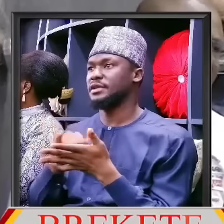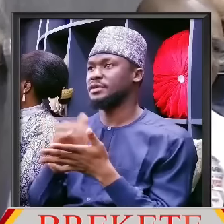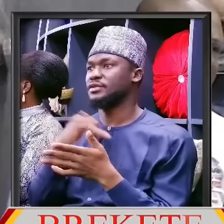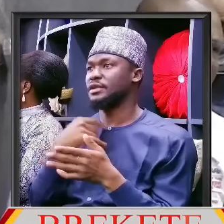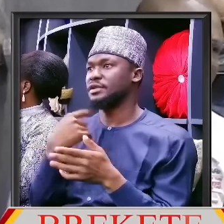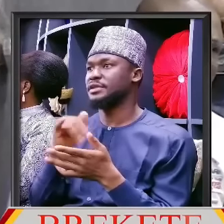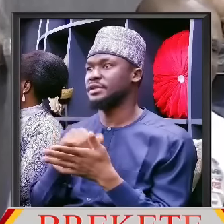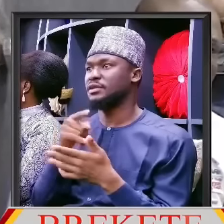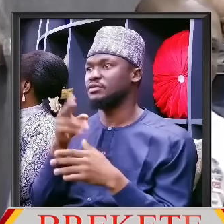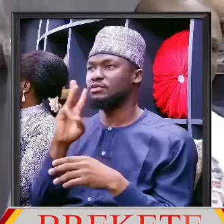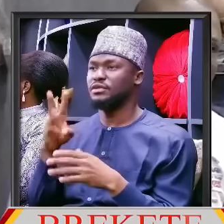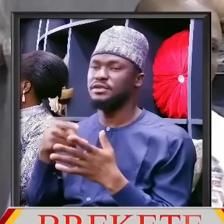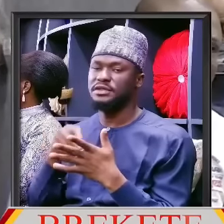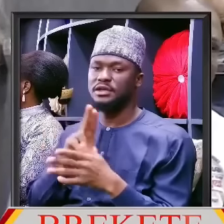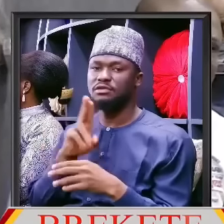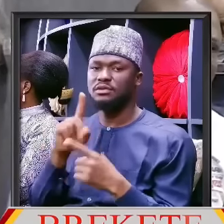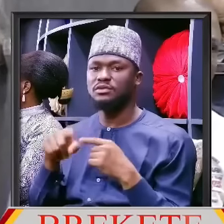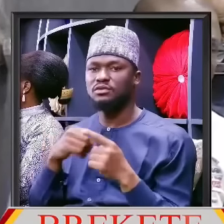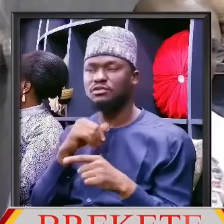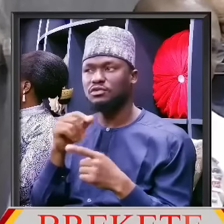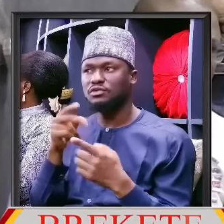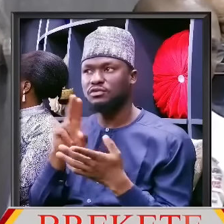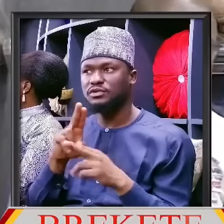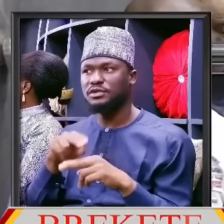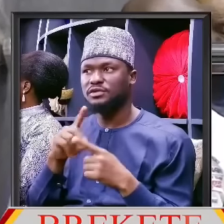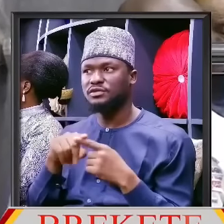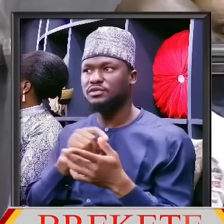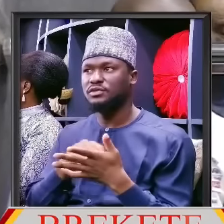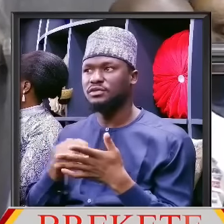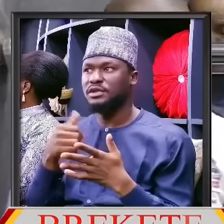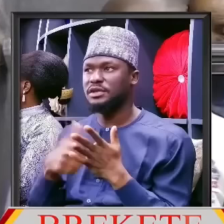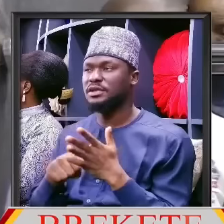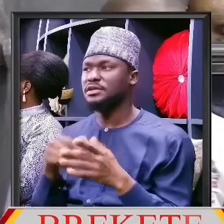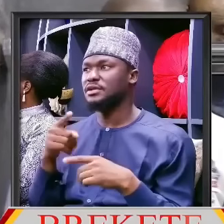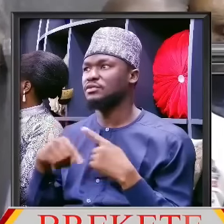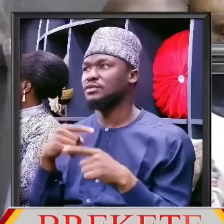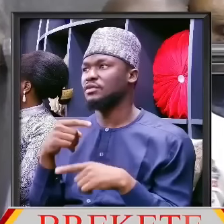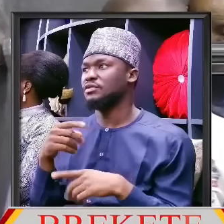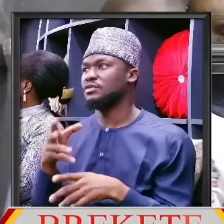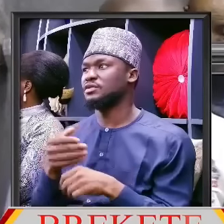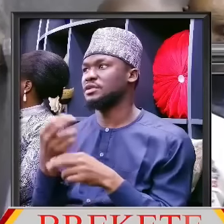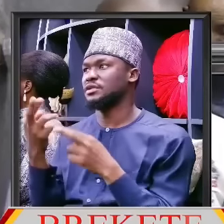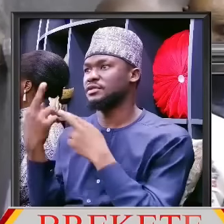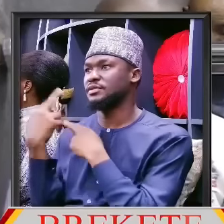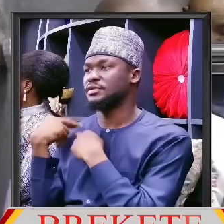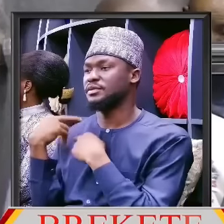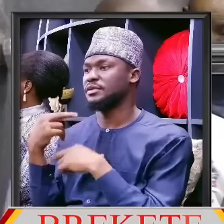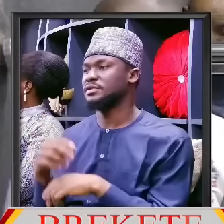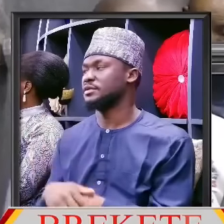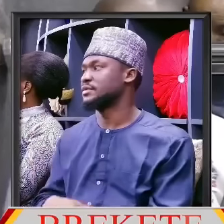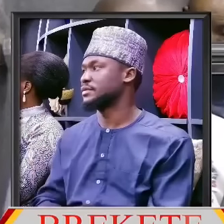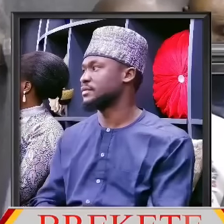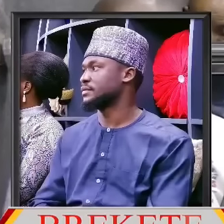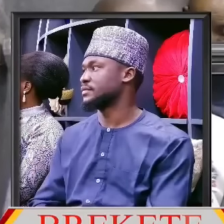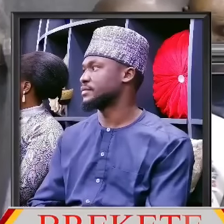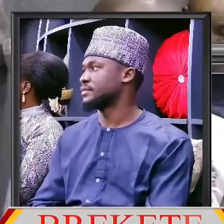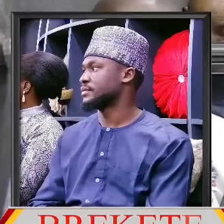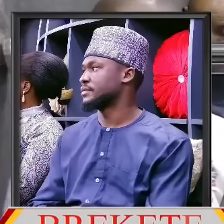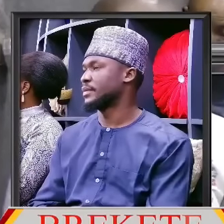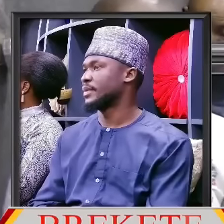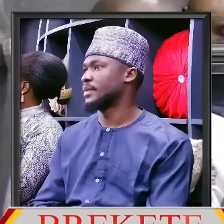you go stand up, go. You no go sit on the right letter. You go. We don't also go physically, President. We don't go